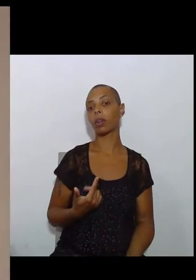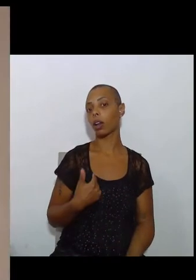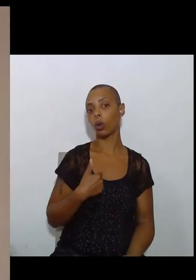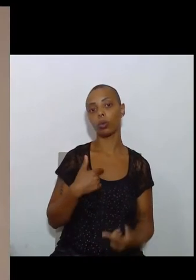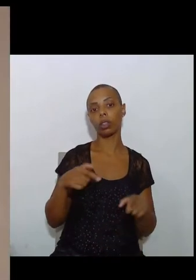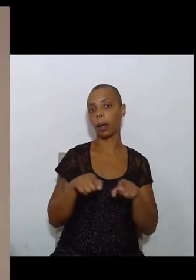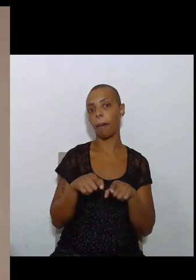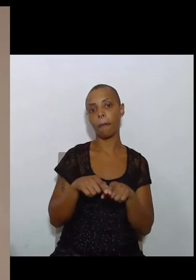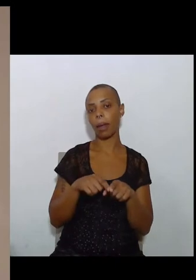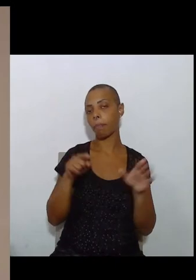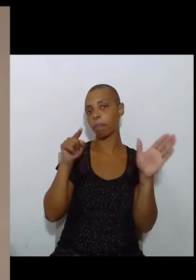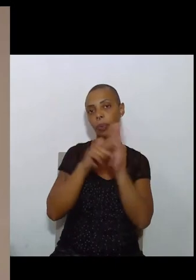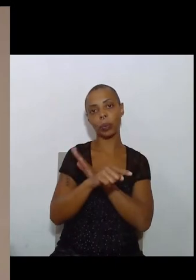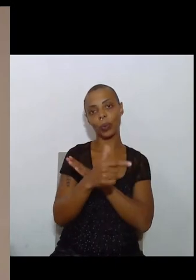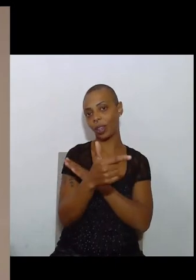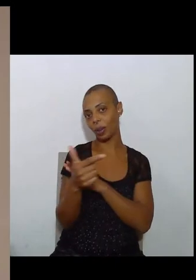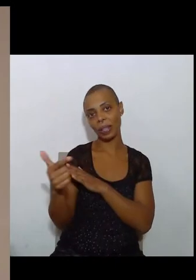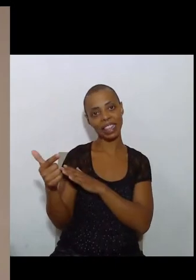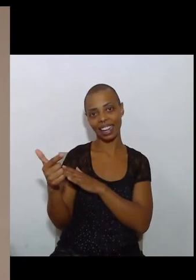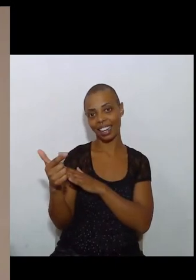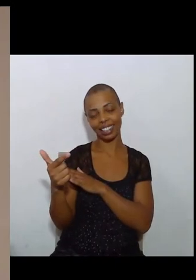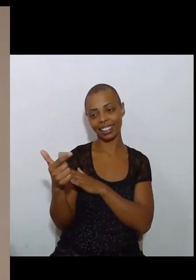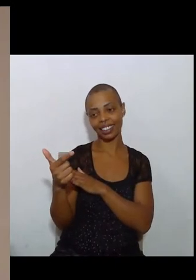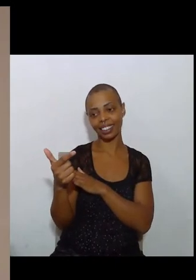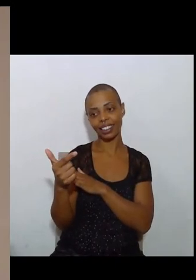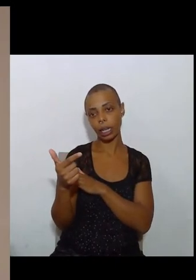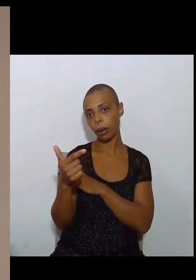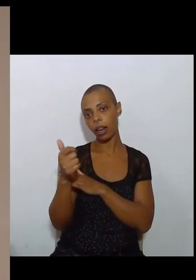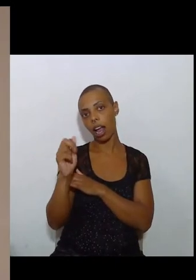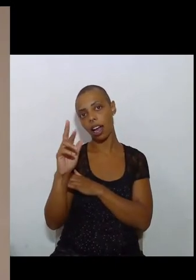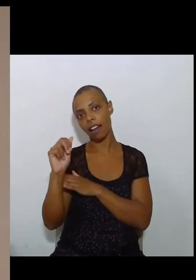I don't have questions